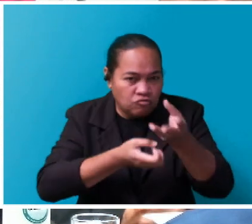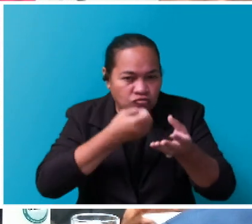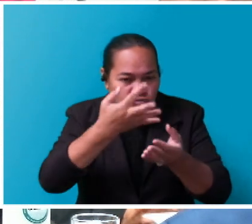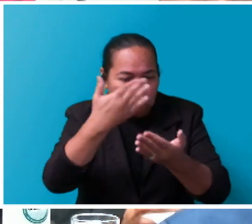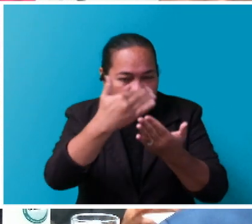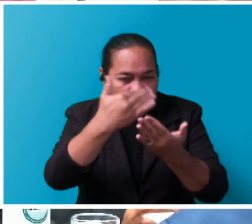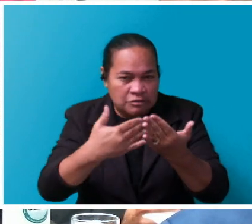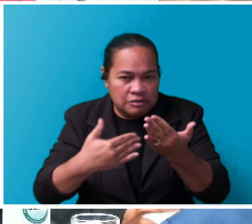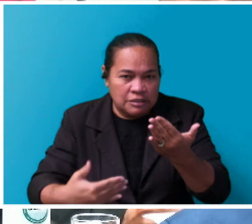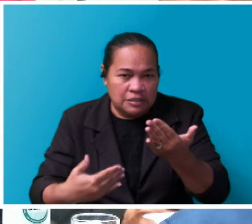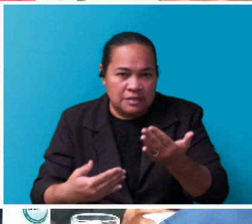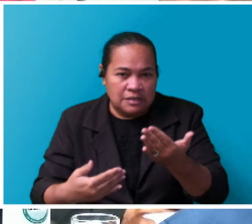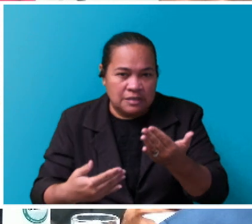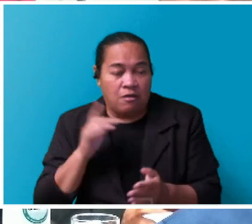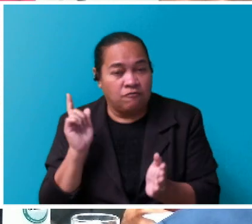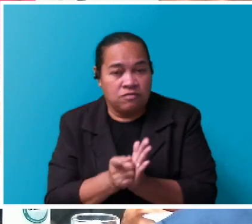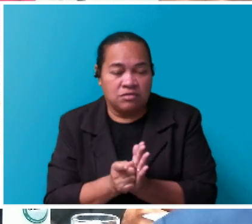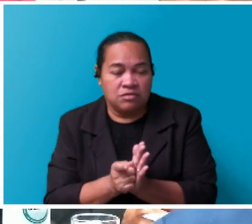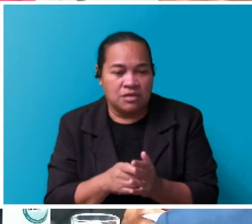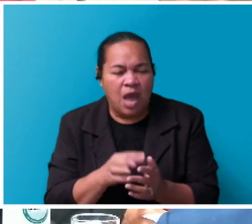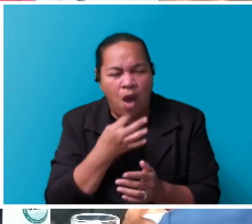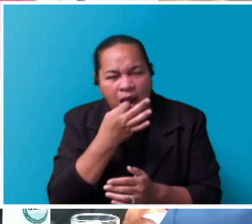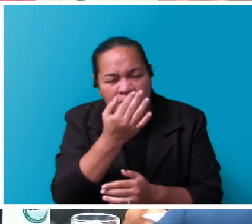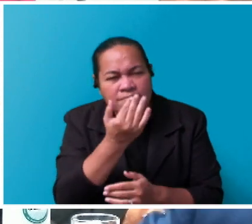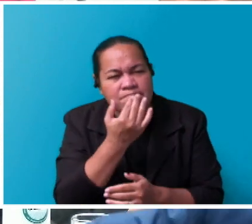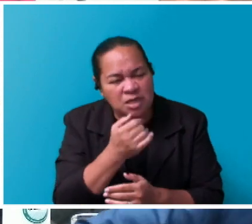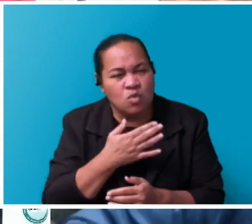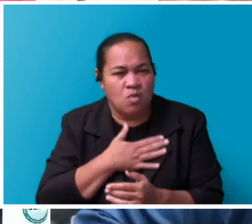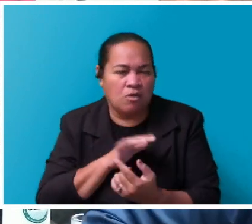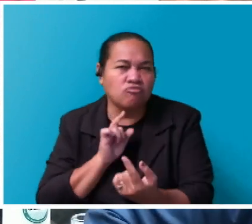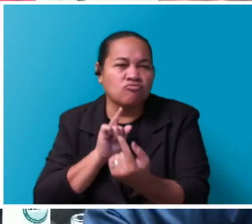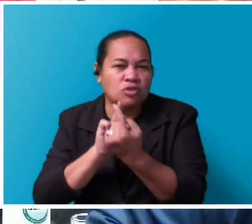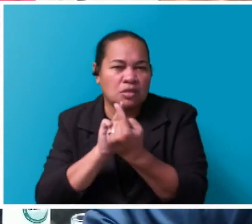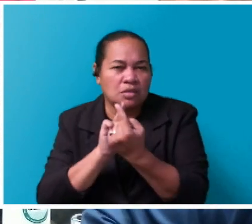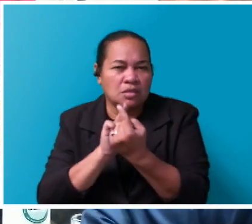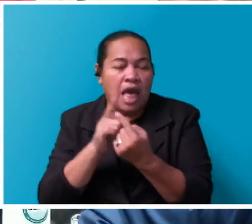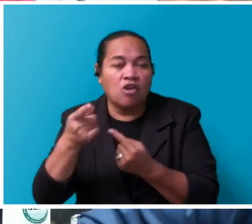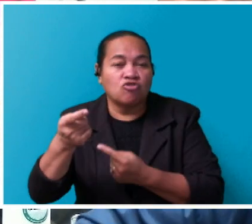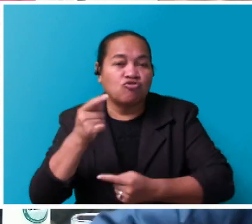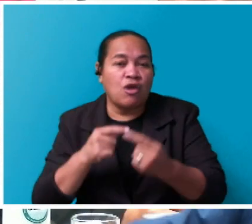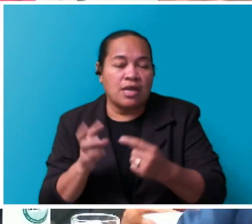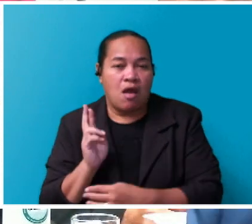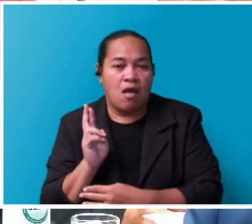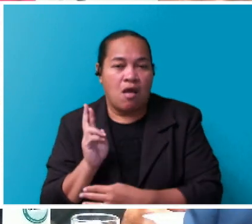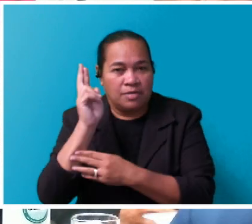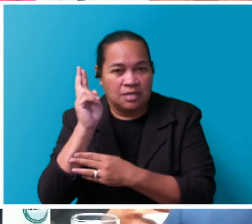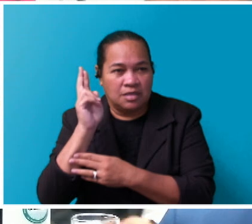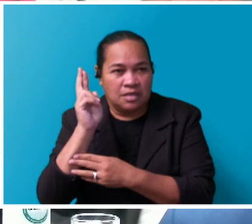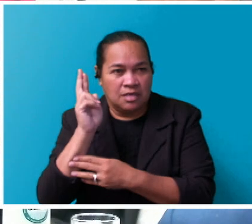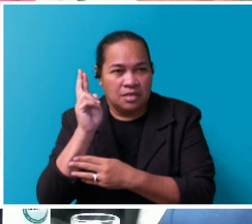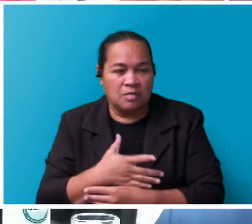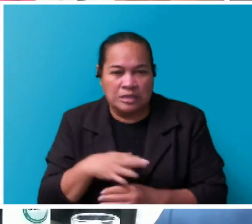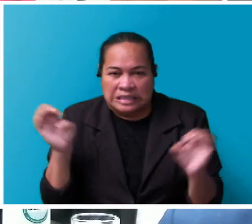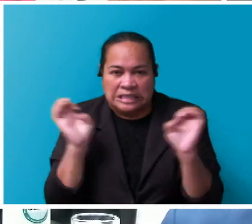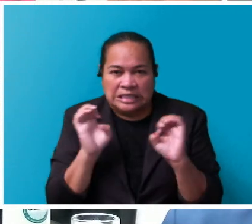mission at the earliest stage and seeking an audience with the US trade representatives as a matter of